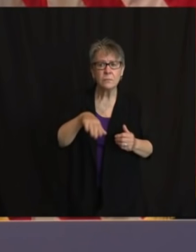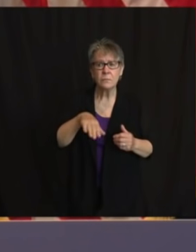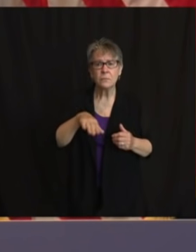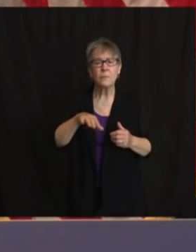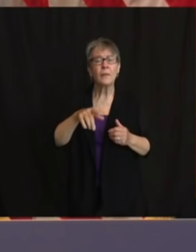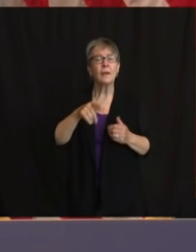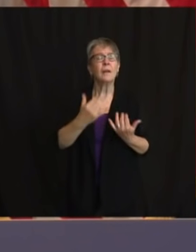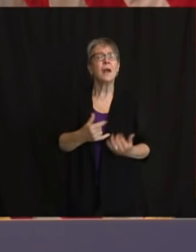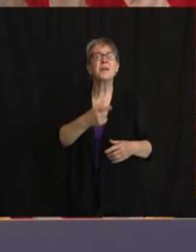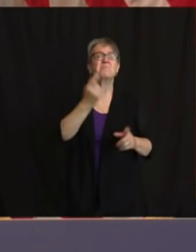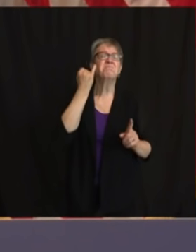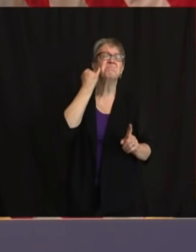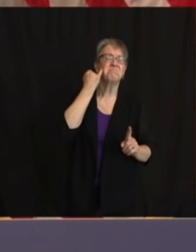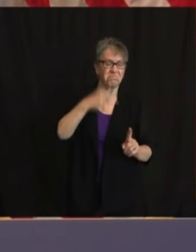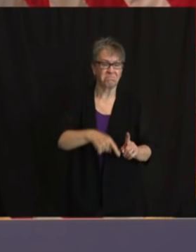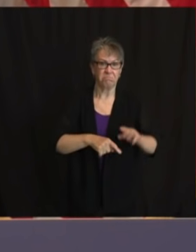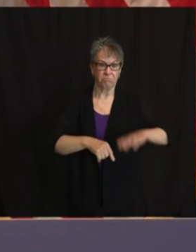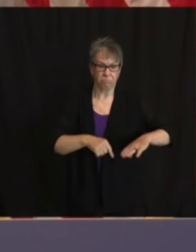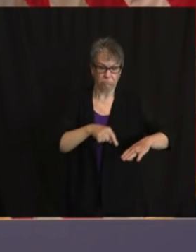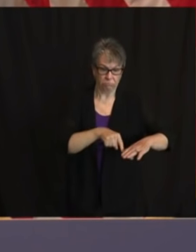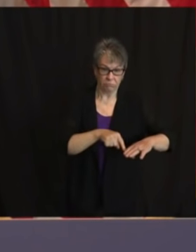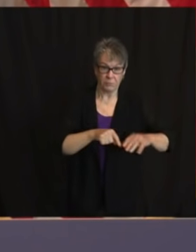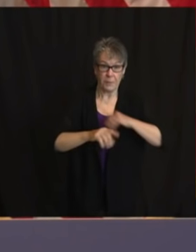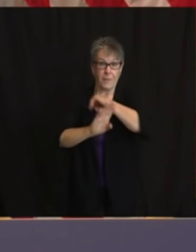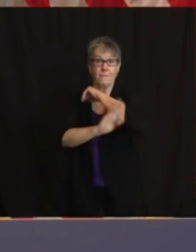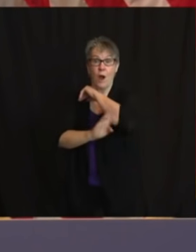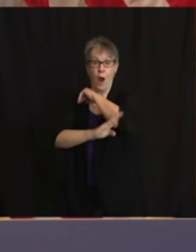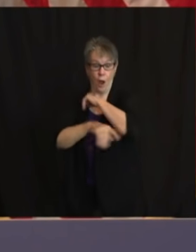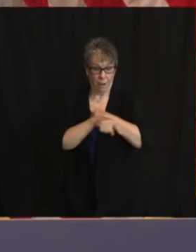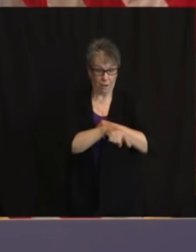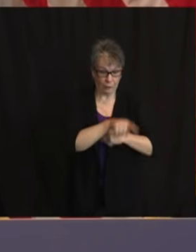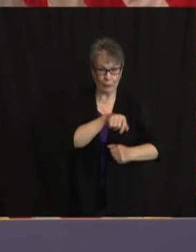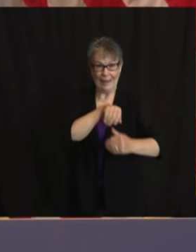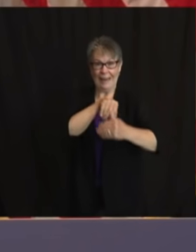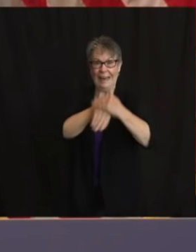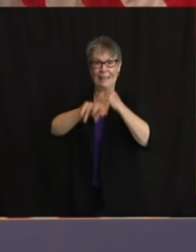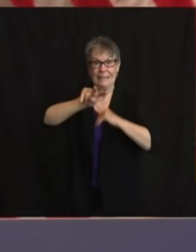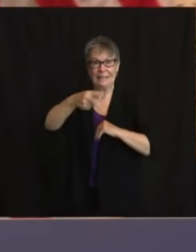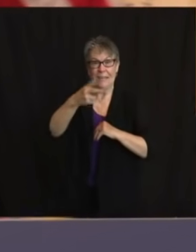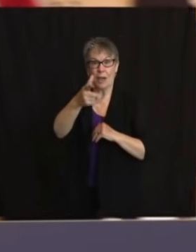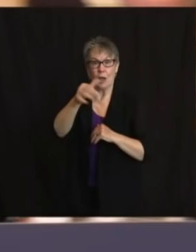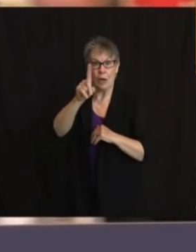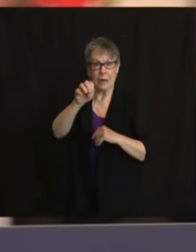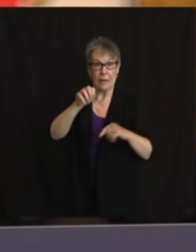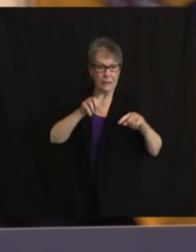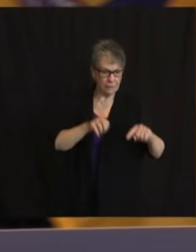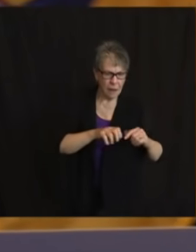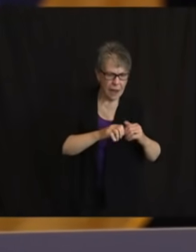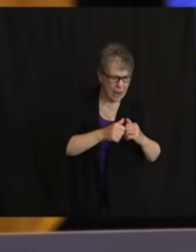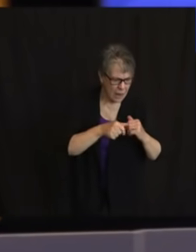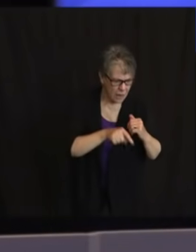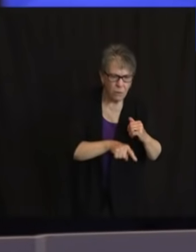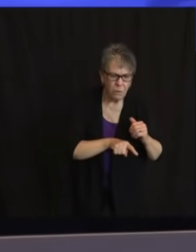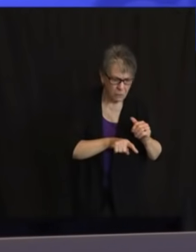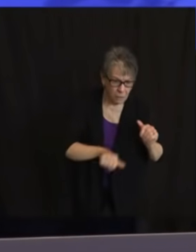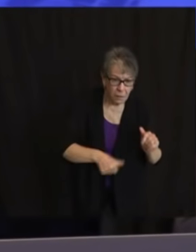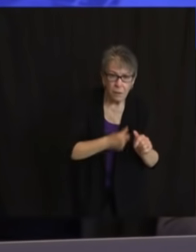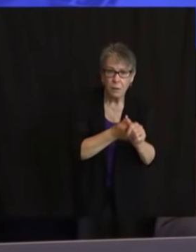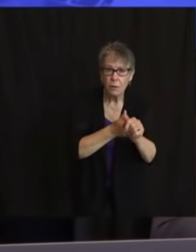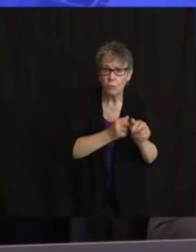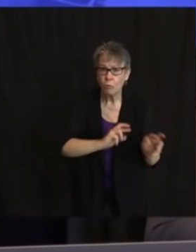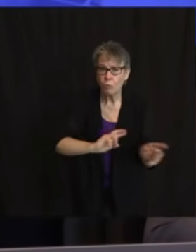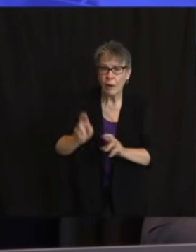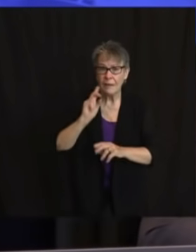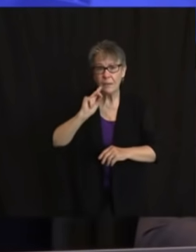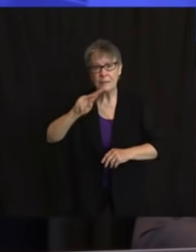The federal money that you talked about, you and I talked about as part of the technology answer, I think, right? Well, I'm proud to say that I